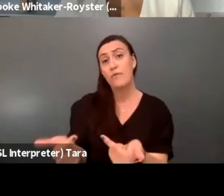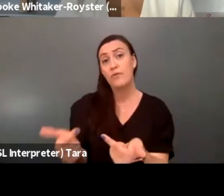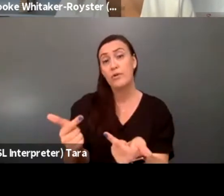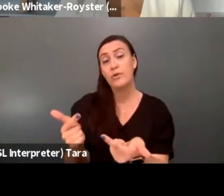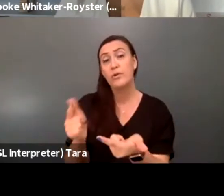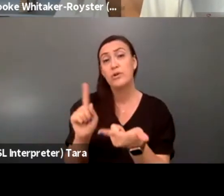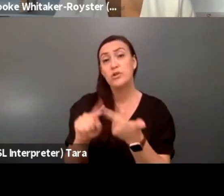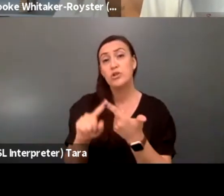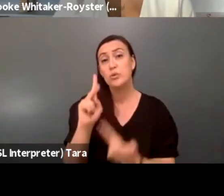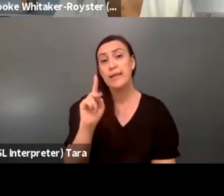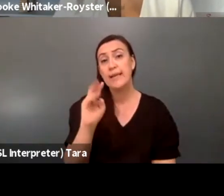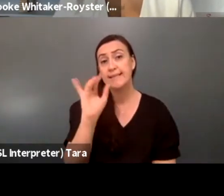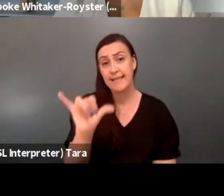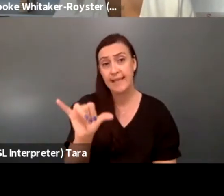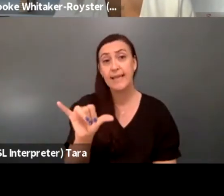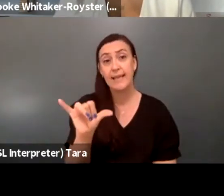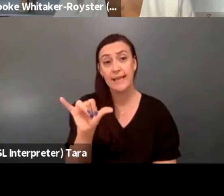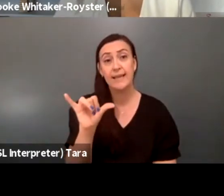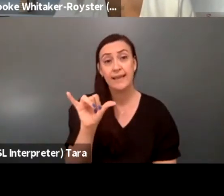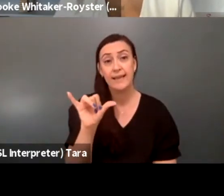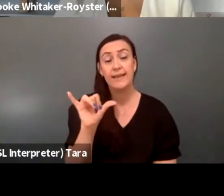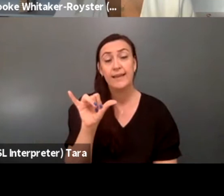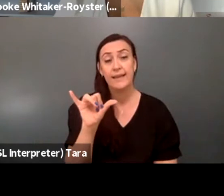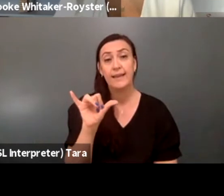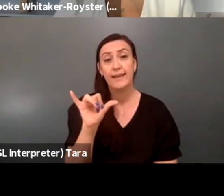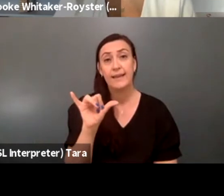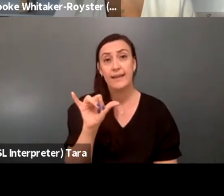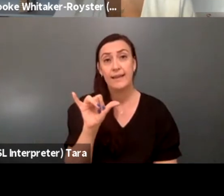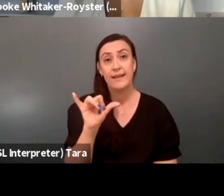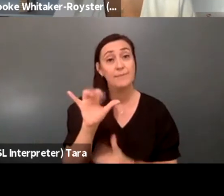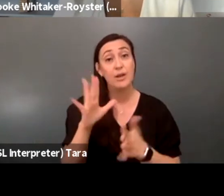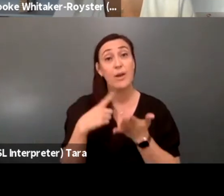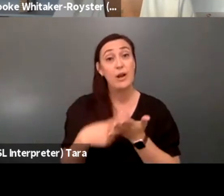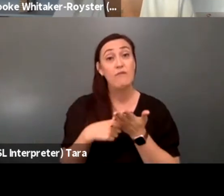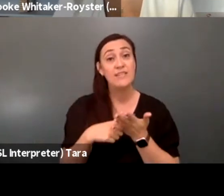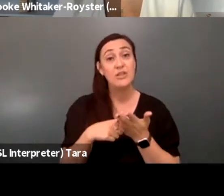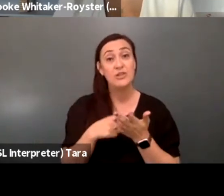to Kinsey. This has been a great conversation.